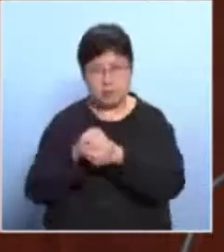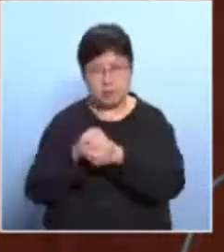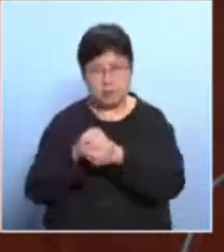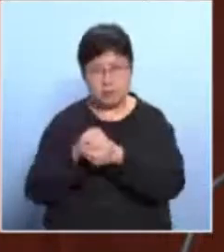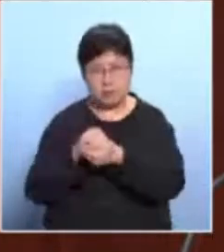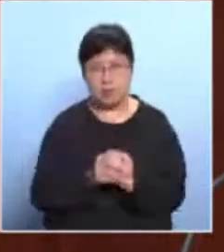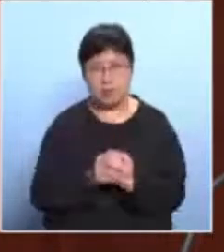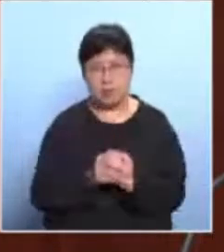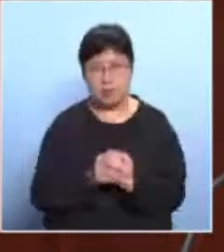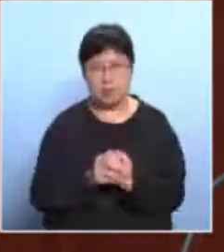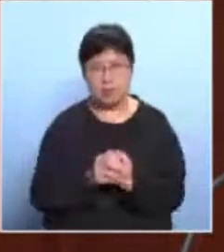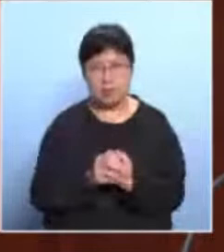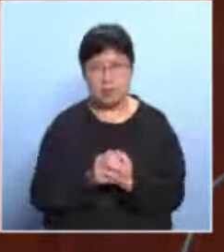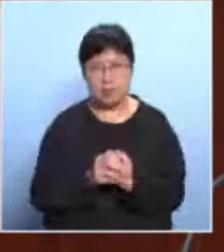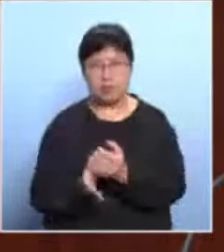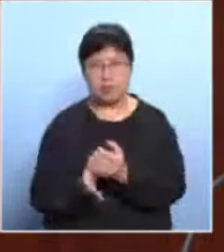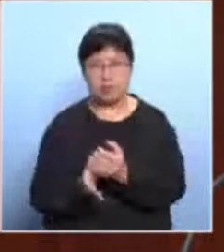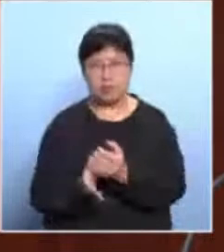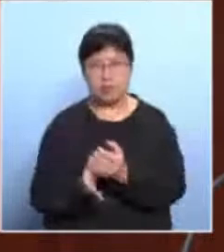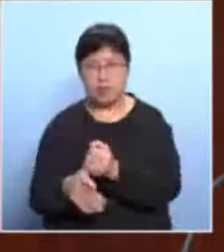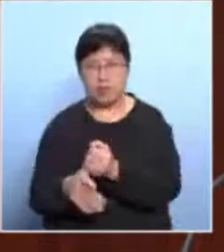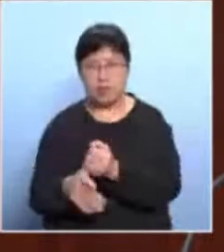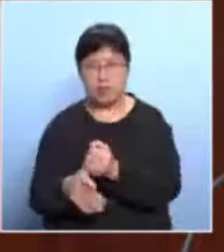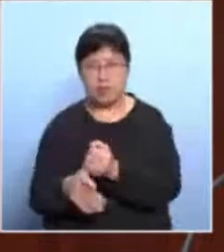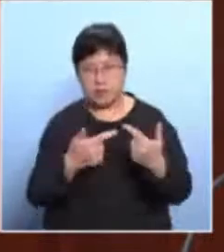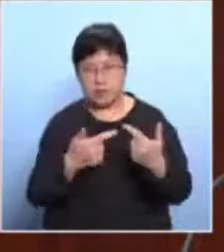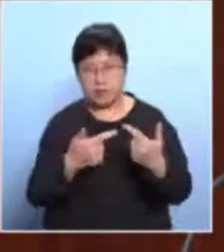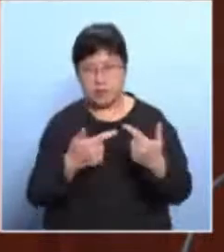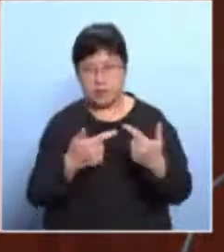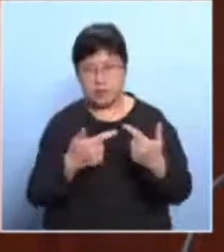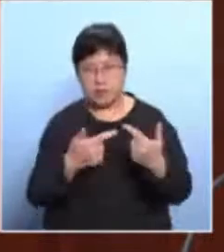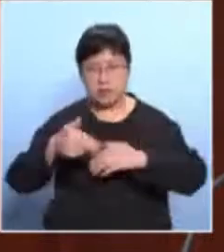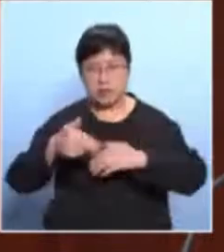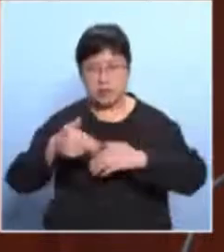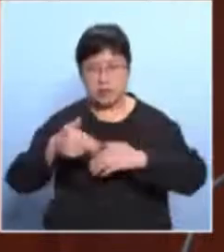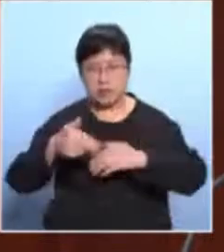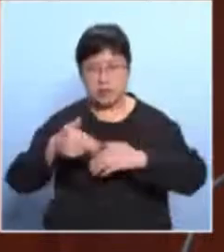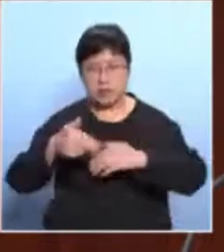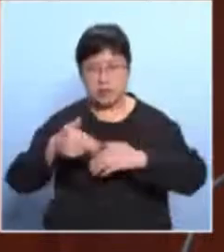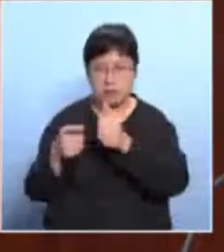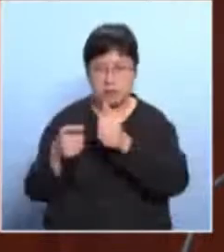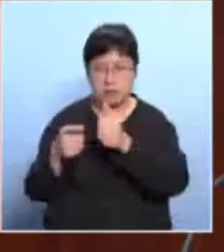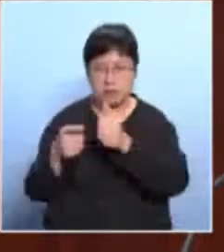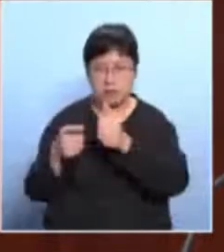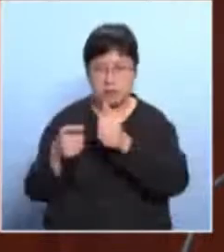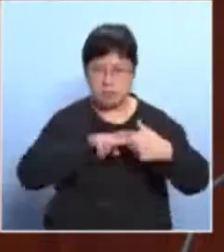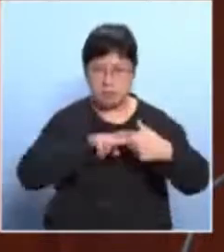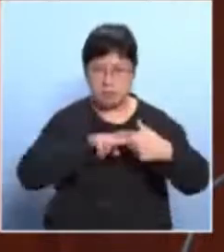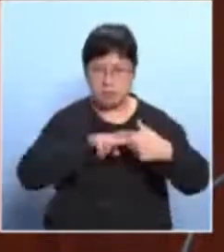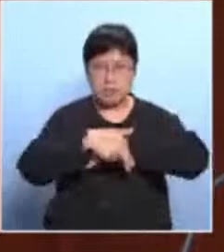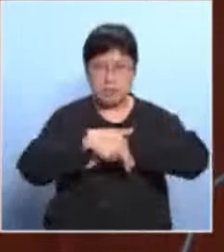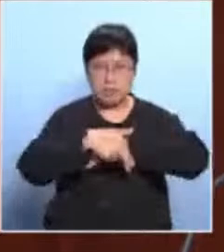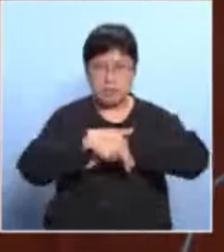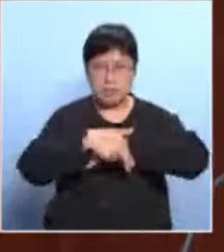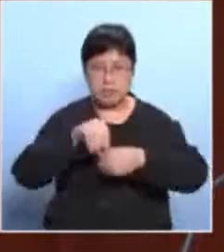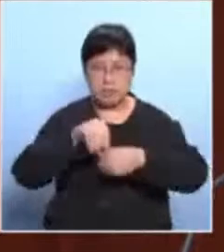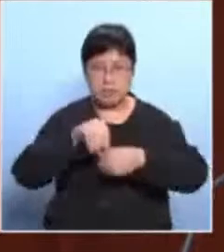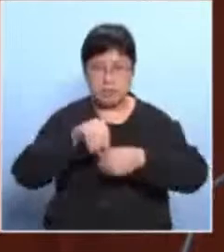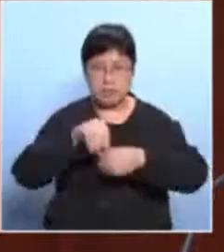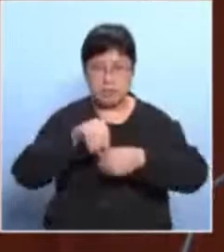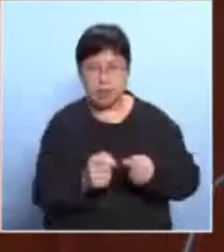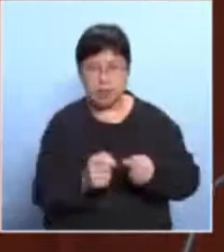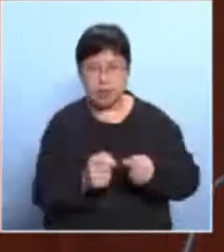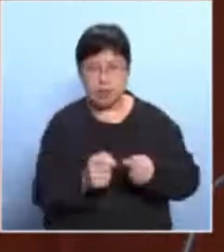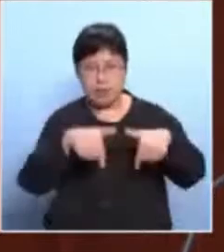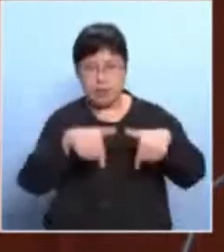of agriculture and fisheries by the end of this year. Priority measures include introducing a public-private partnership model